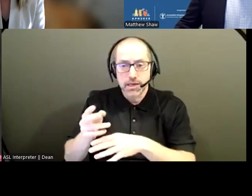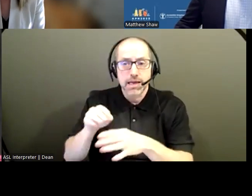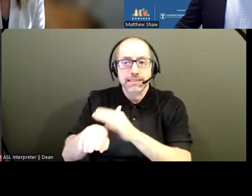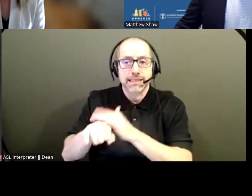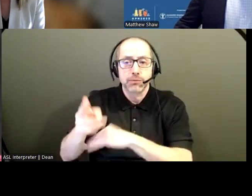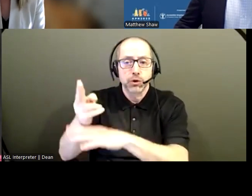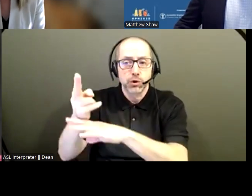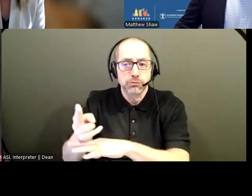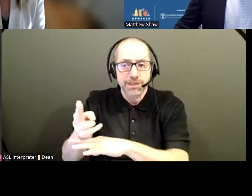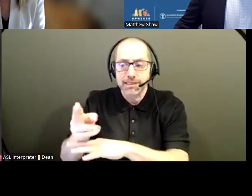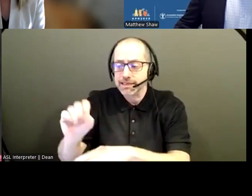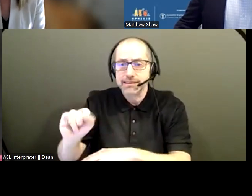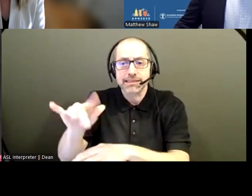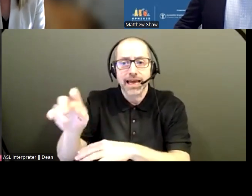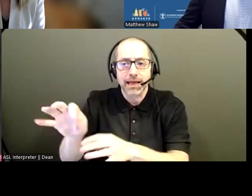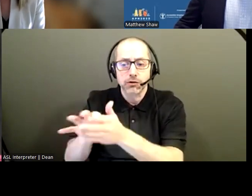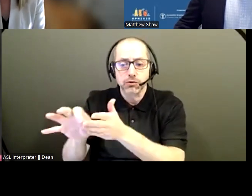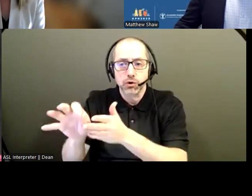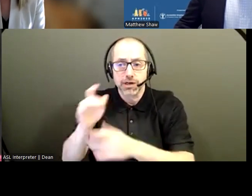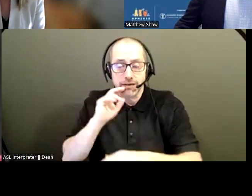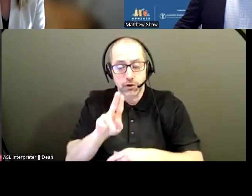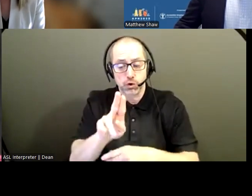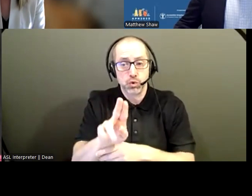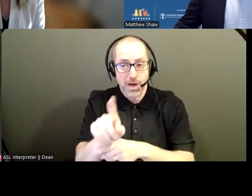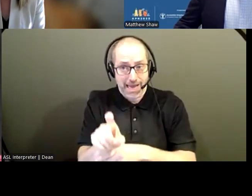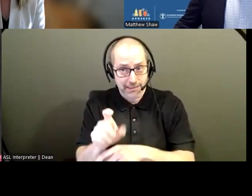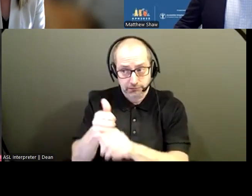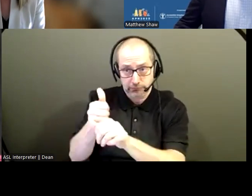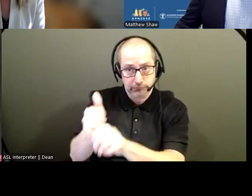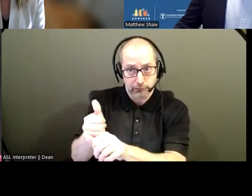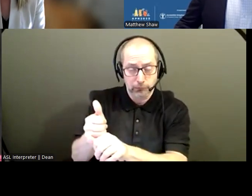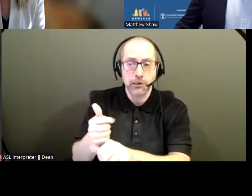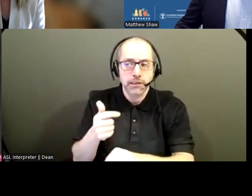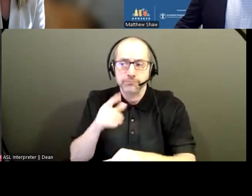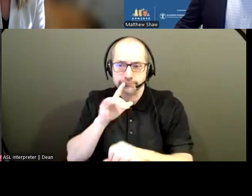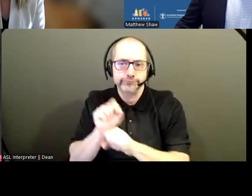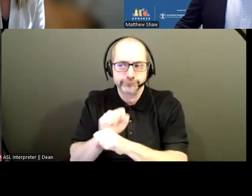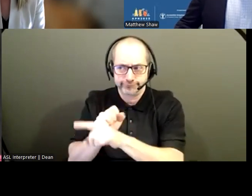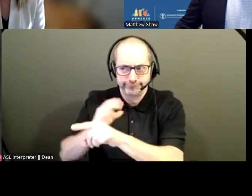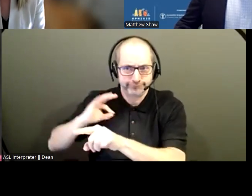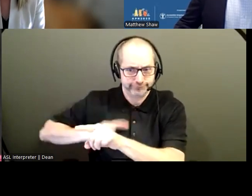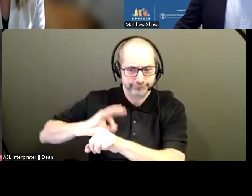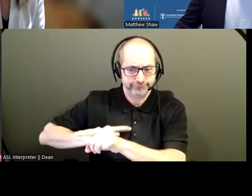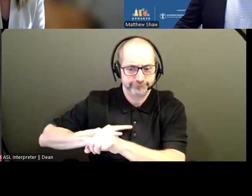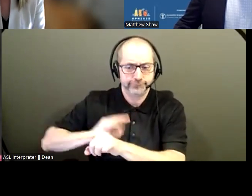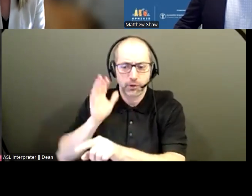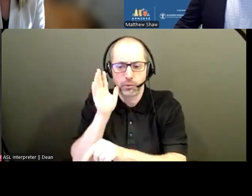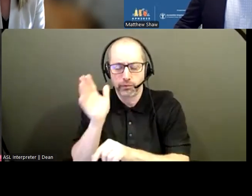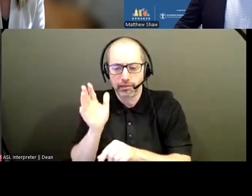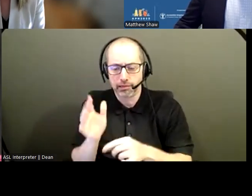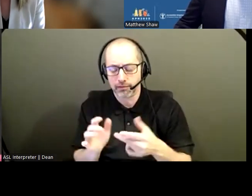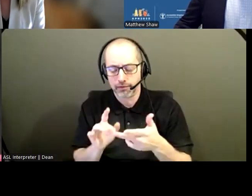score, which if you are a UX practitioner would be definitely one that you would find to be